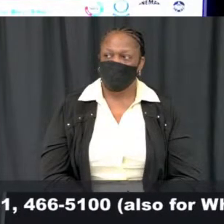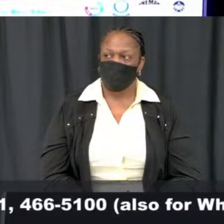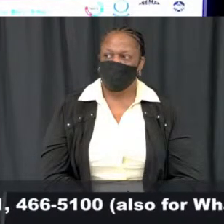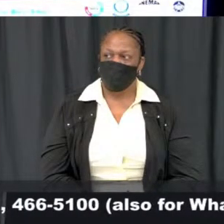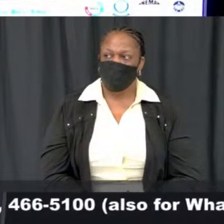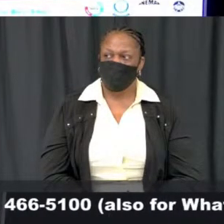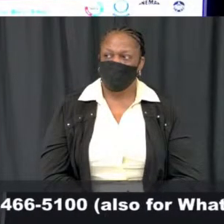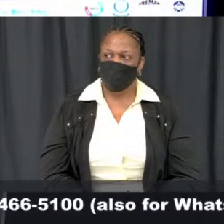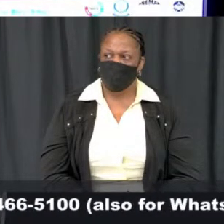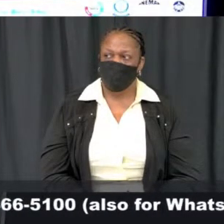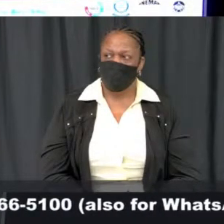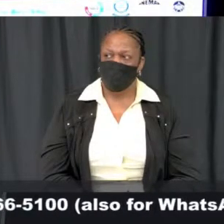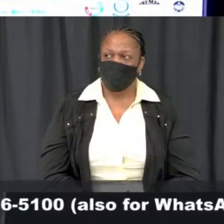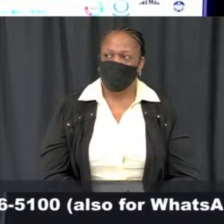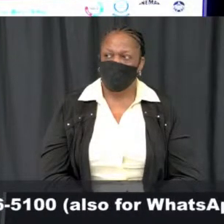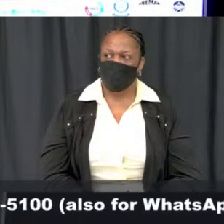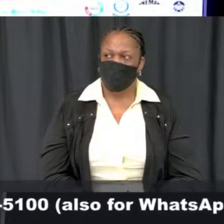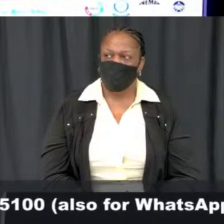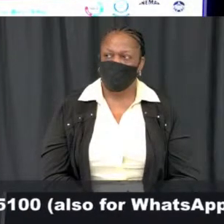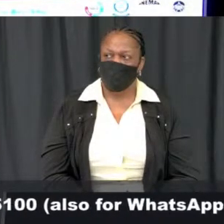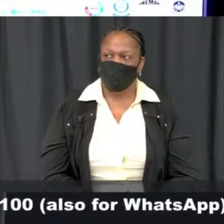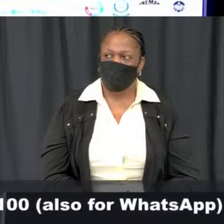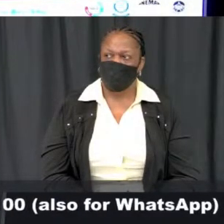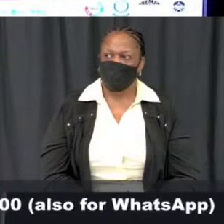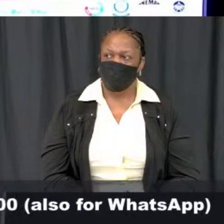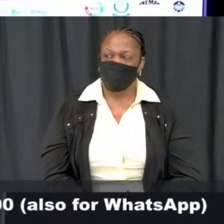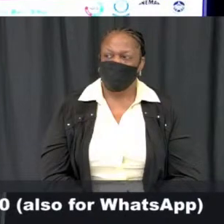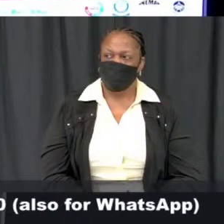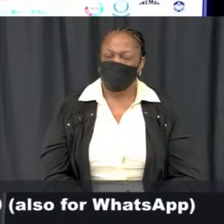quarantine and isolation sites?